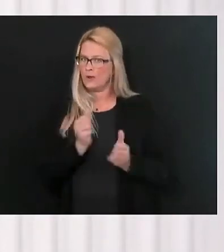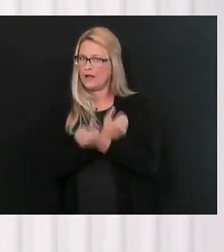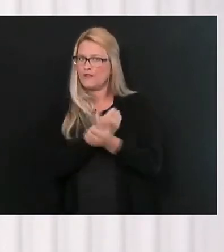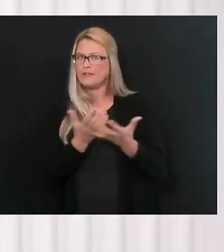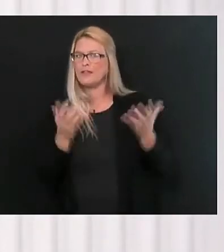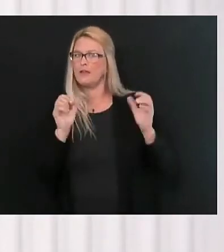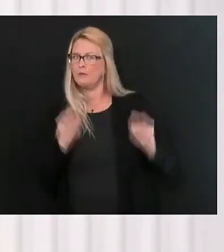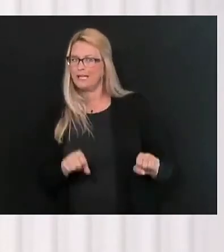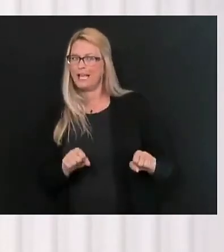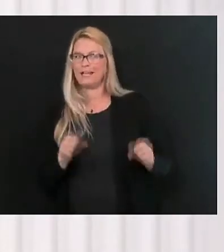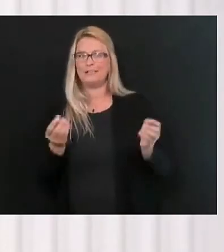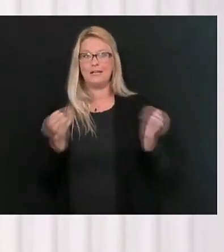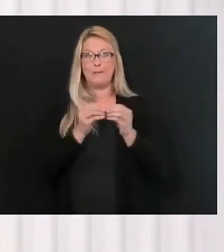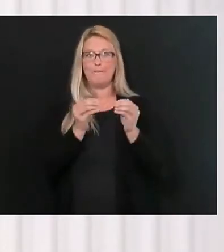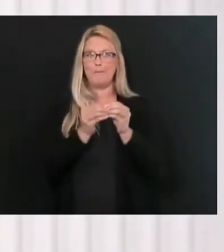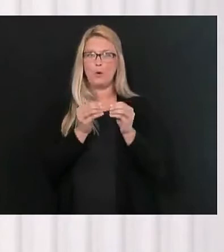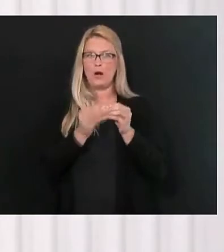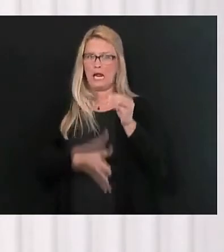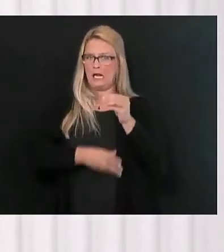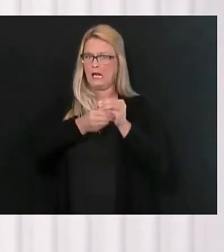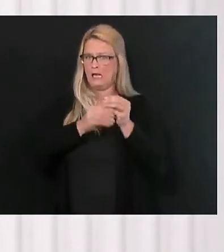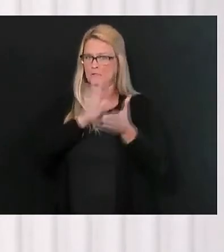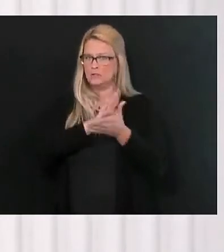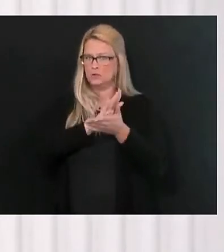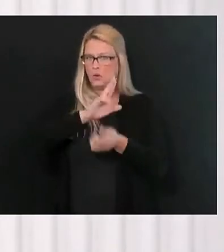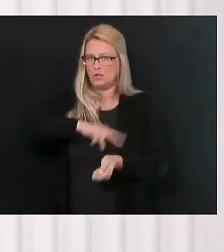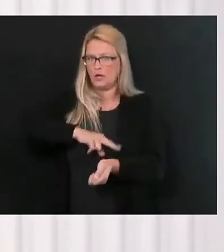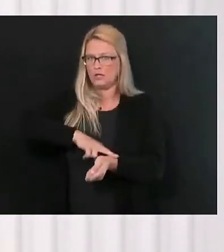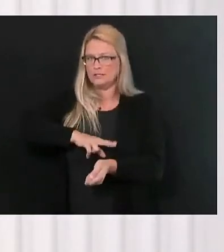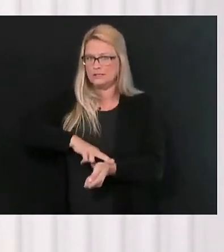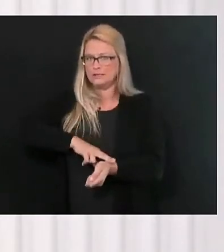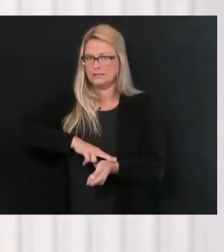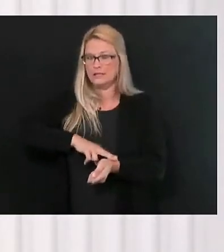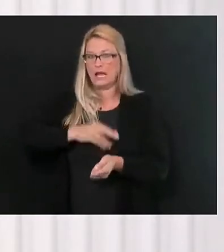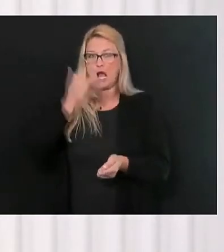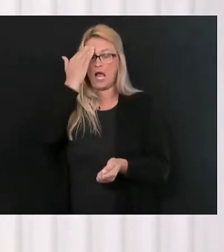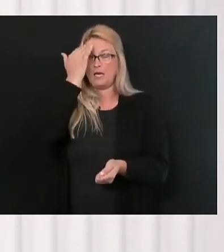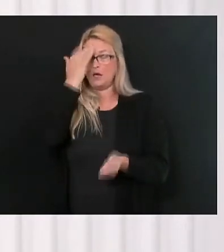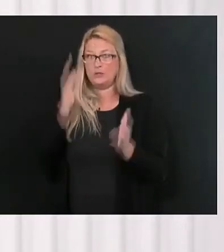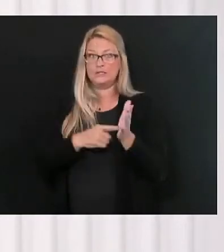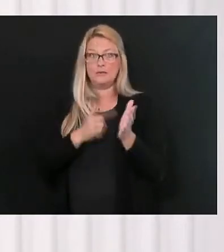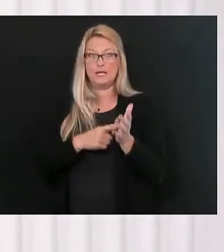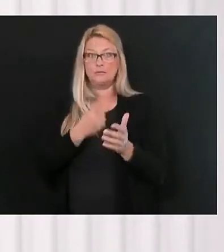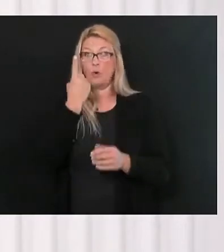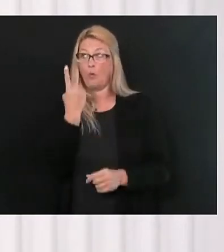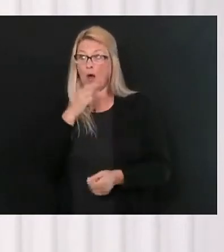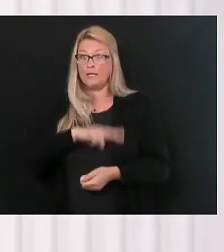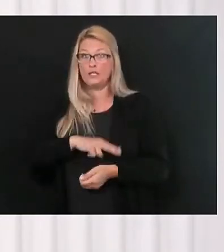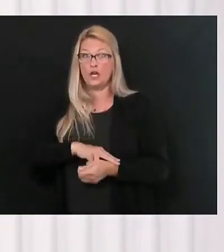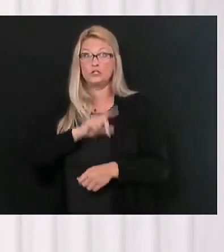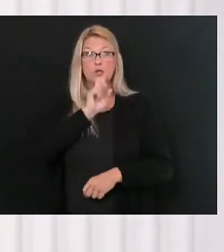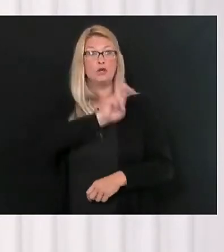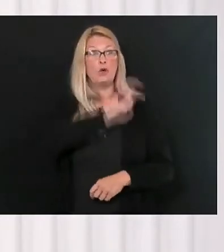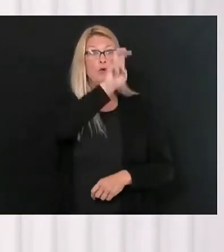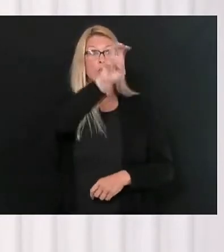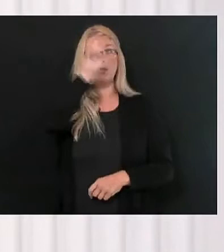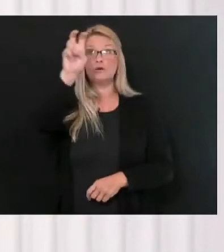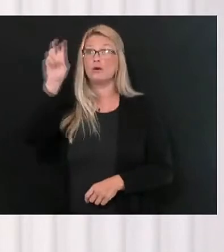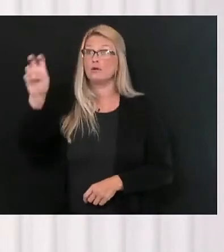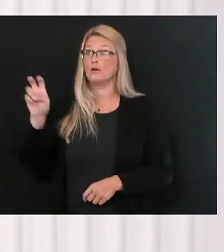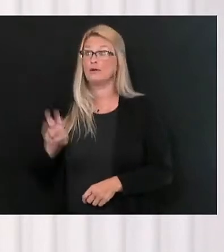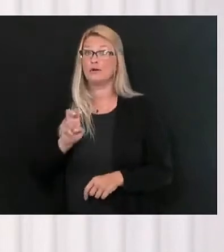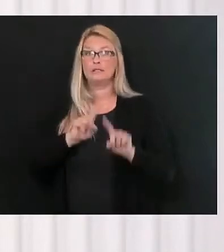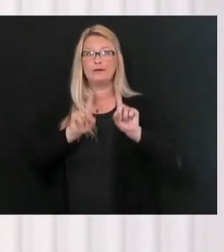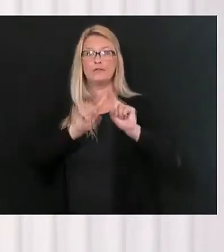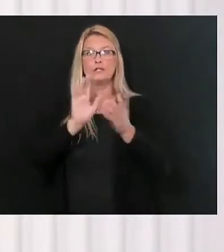more and more school nurses. I know that school nurses cover sometimes multiple schools. That is very difficult, especially when you're dealing with a health